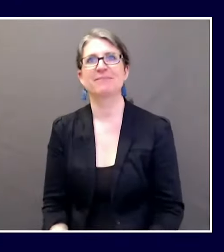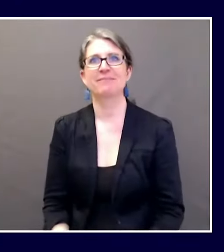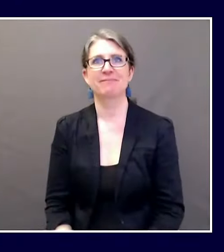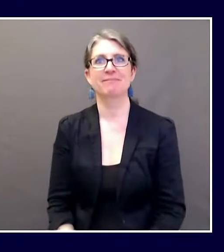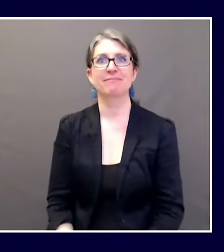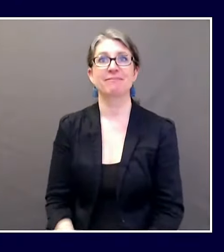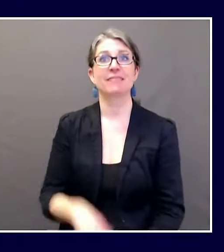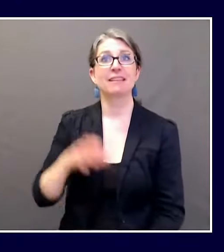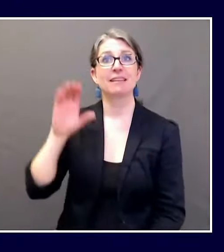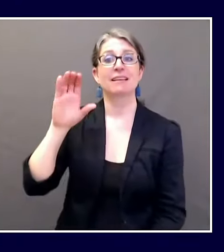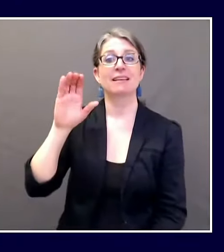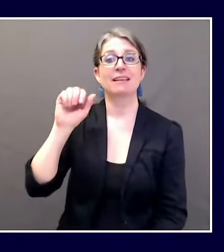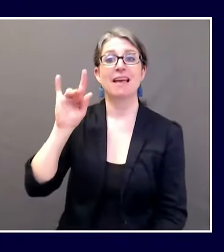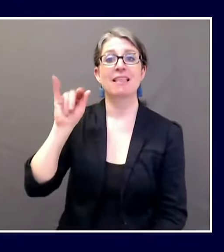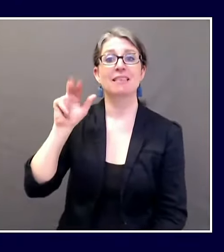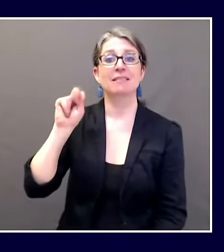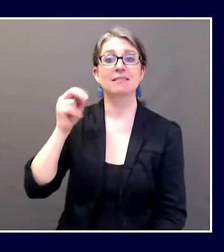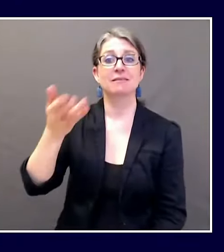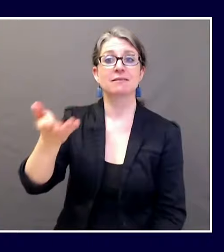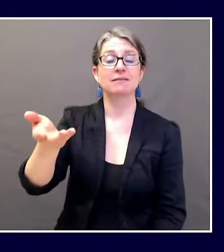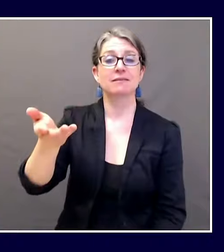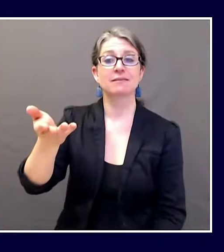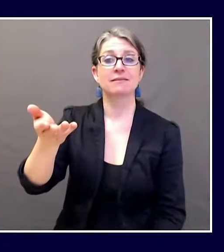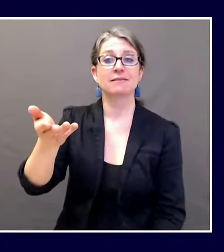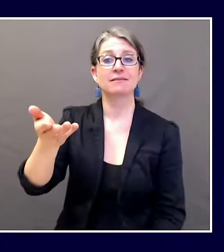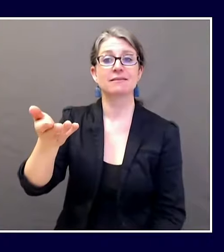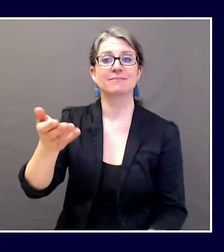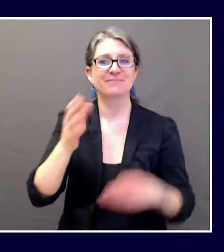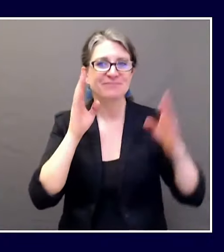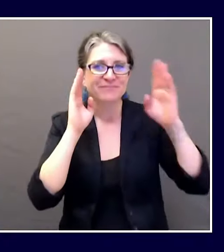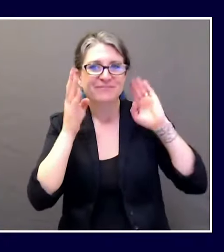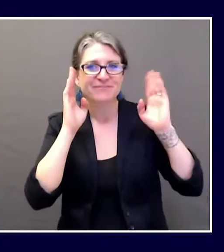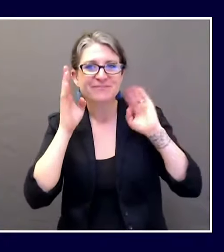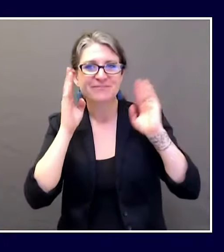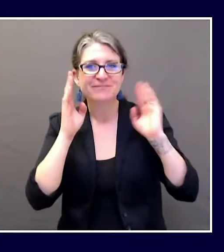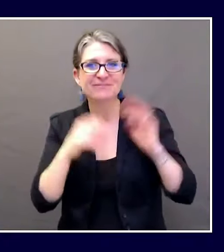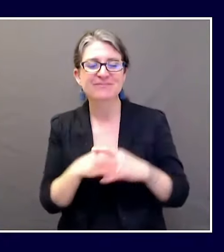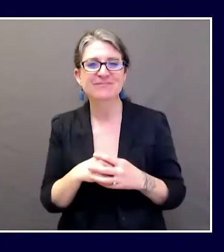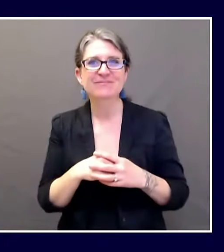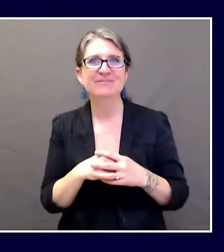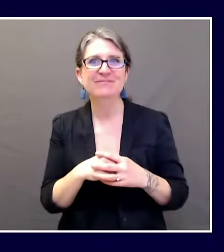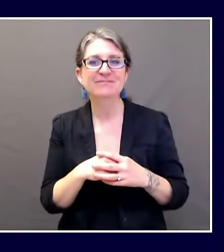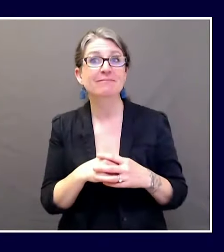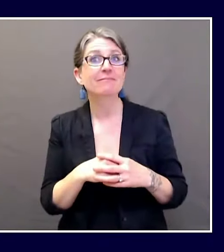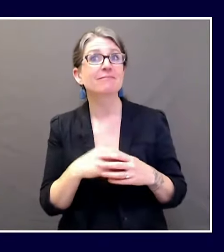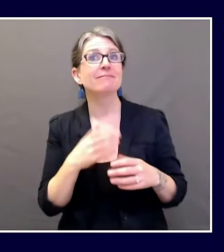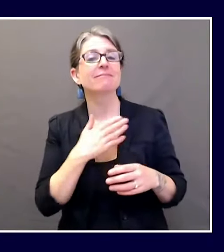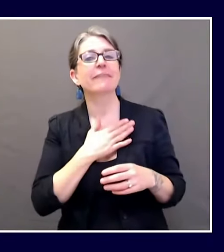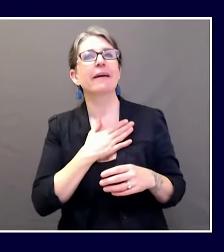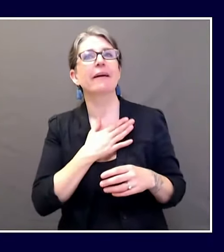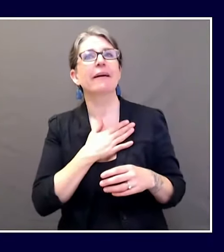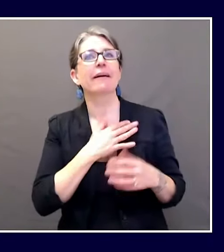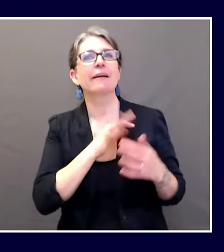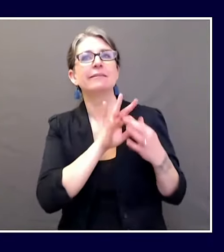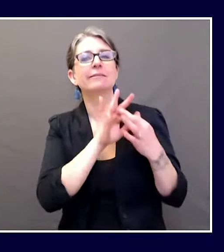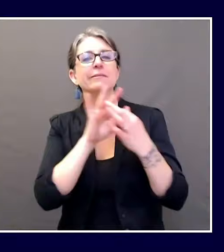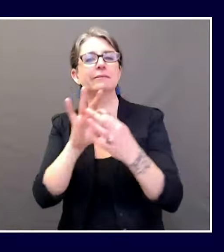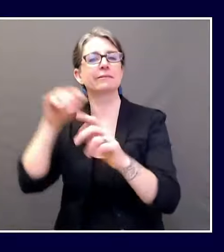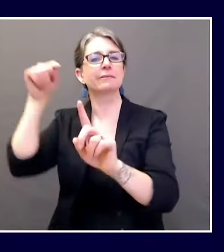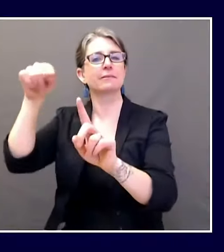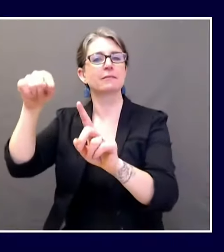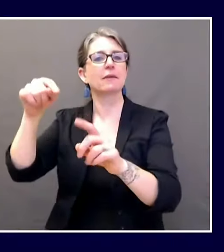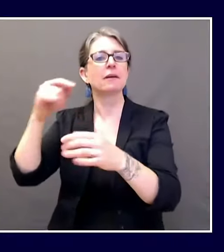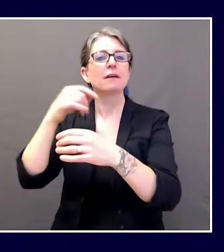Hey, good afternoon, Dr. Shah. I have some questions about independent pharmacies and the vaccine effort. I was sent an email by an